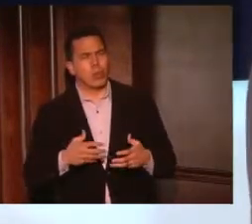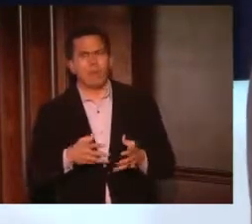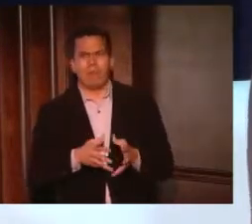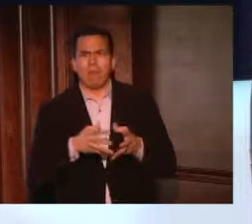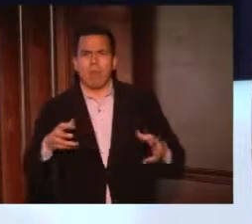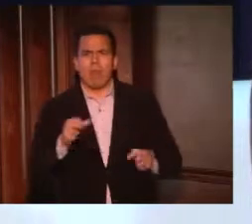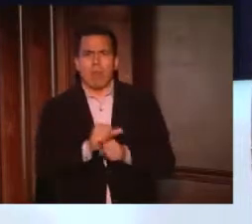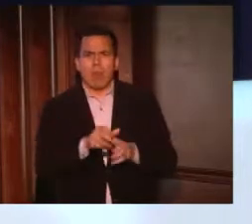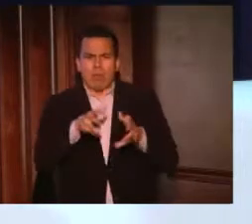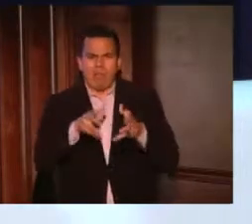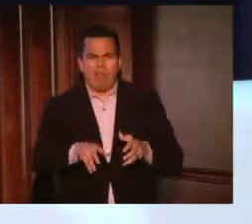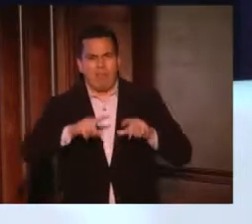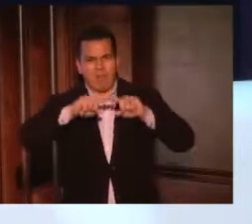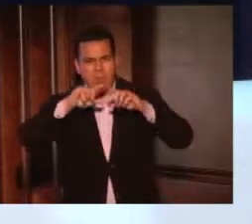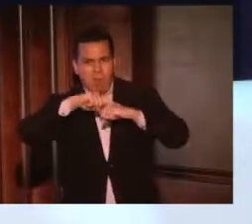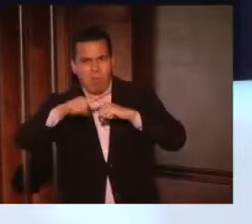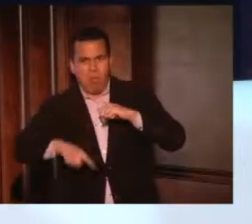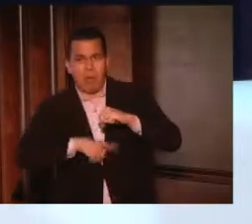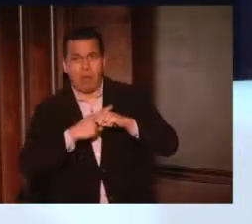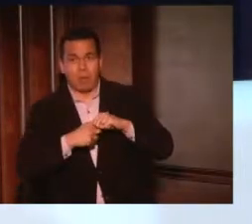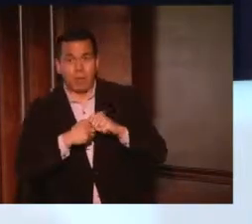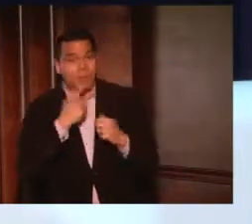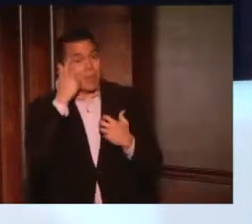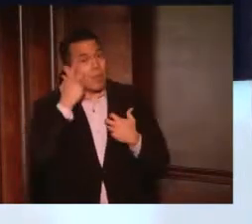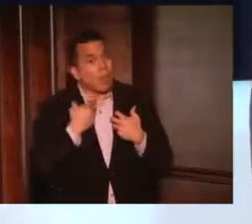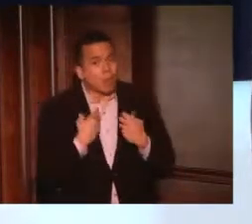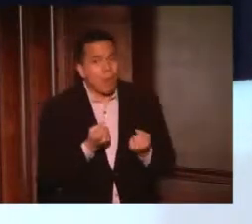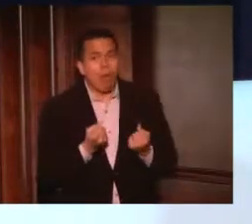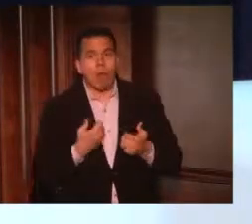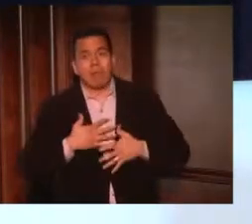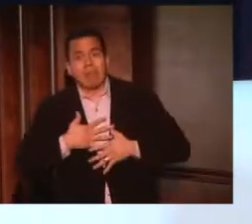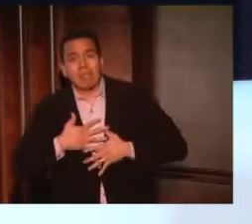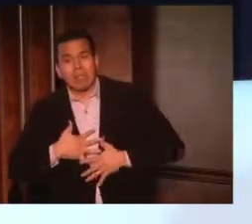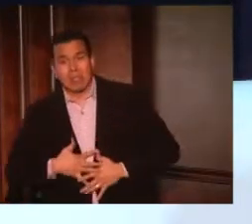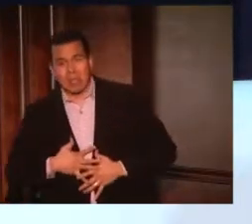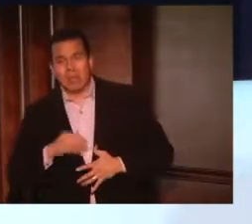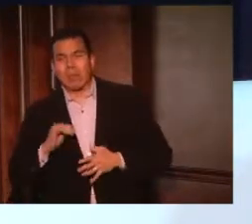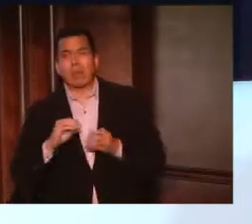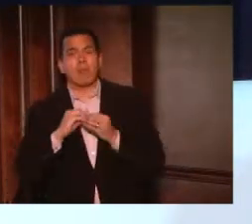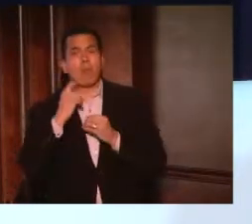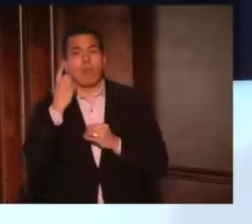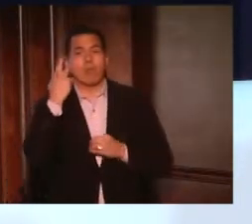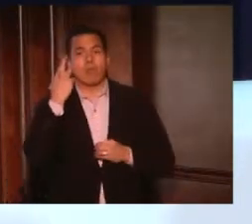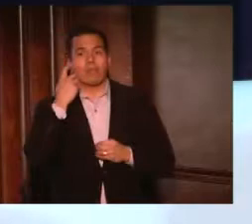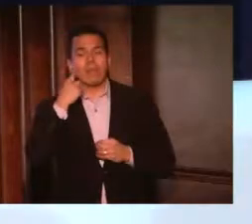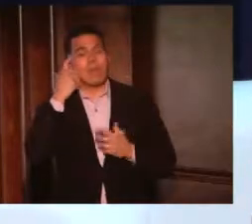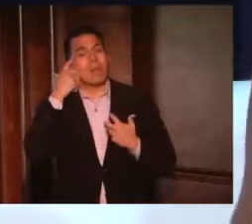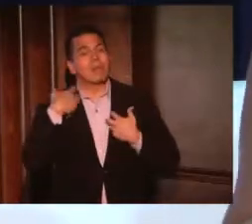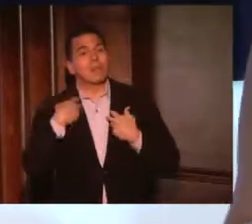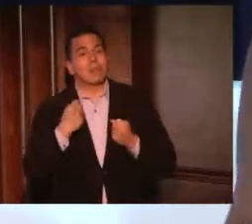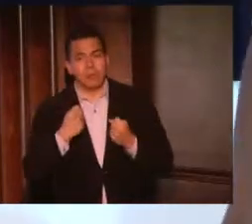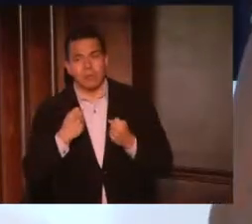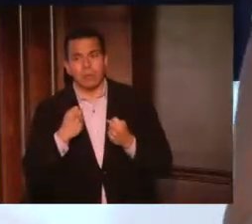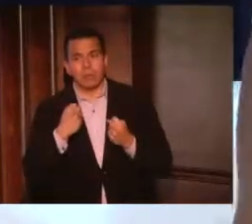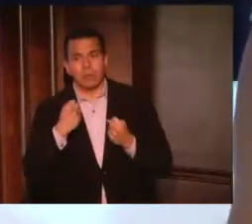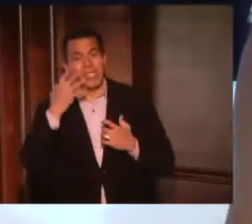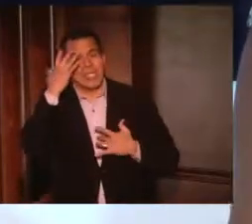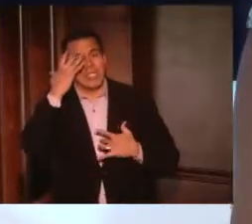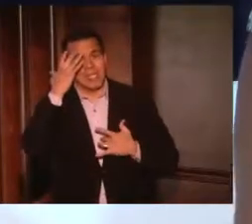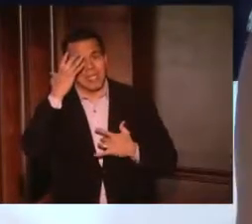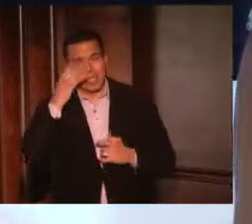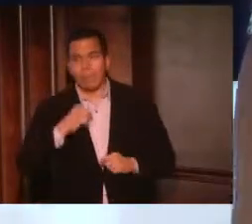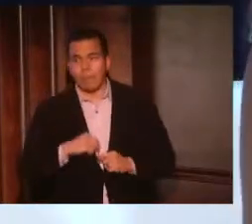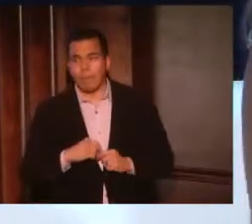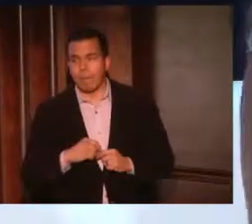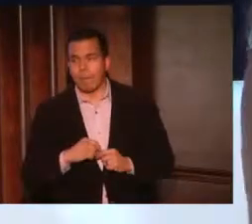health, depression alone, will be the number one cause of illness by 2030. And just in the time that I've been